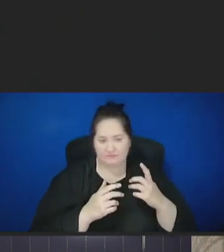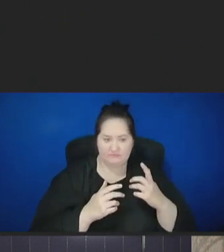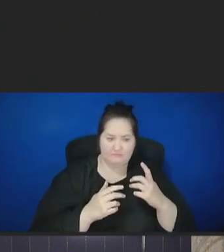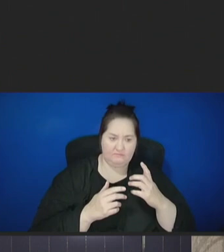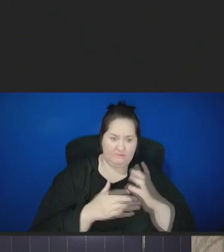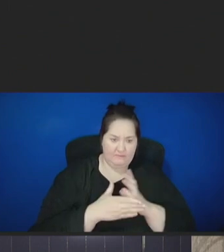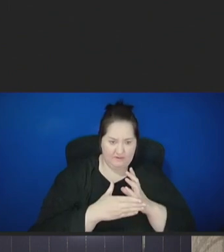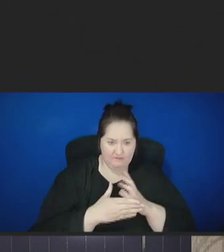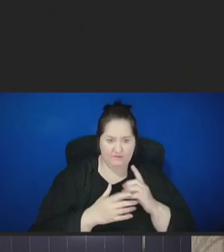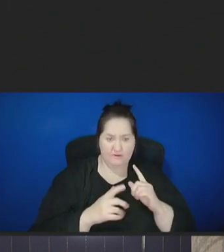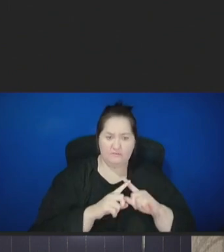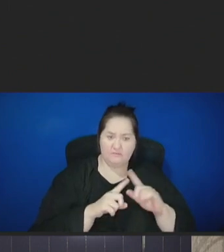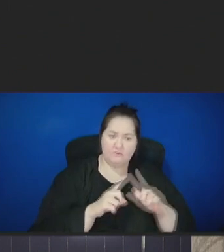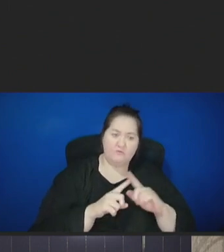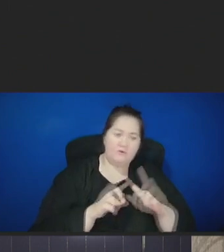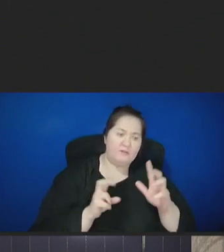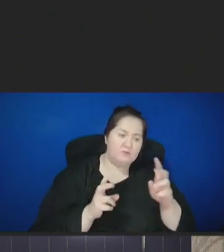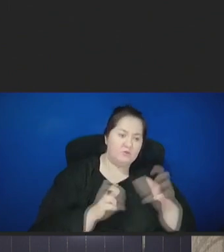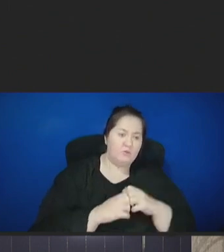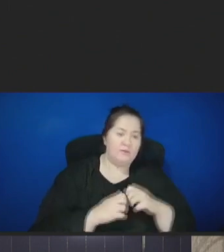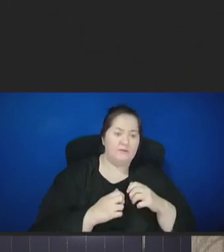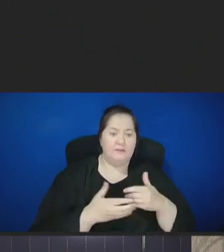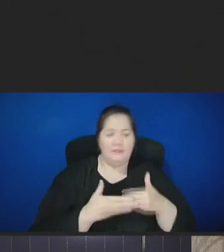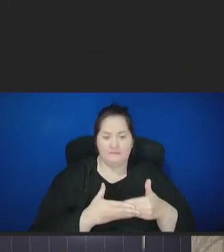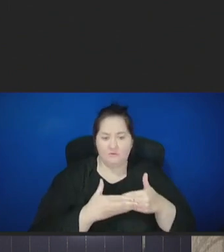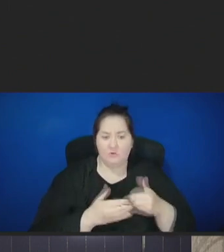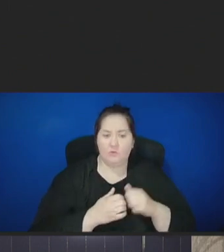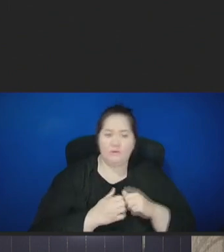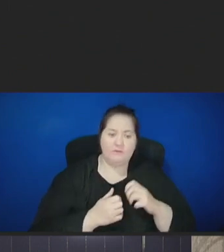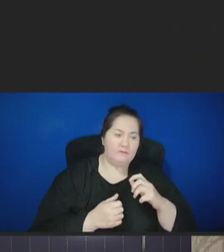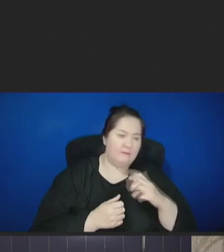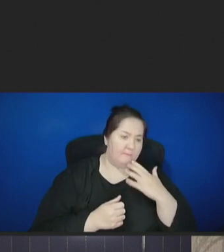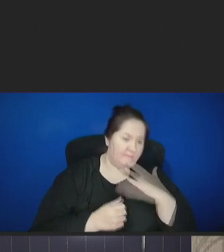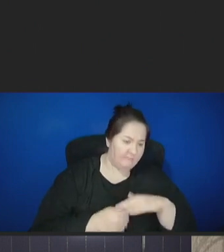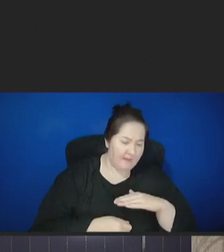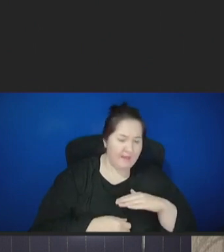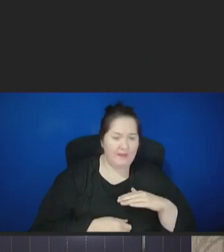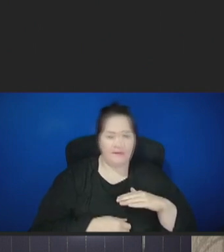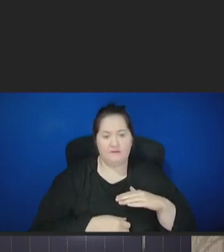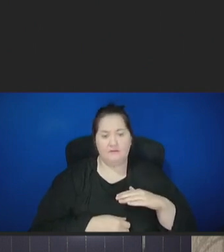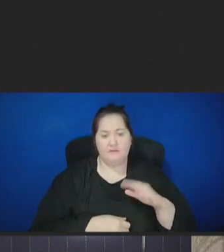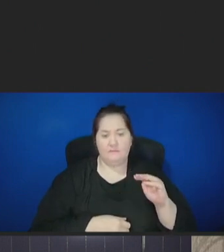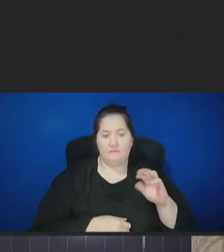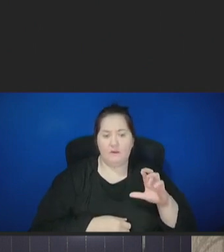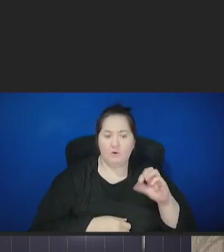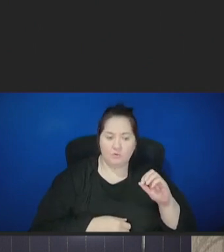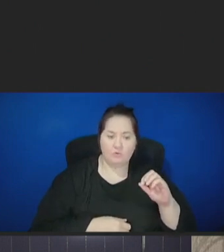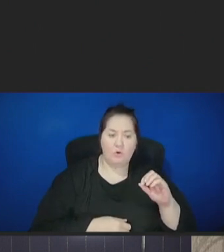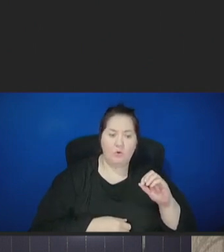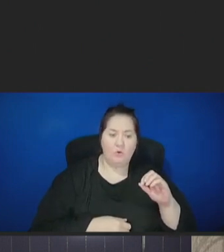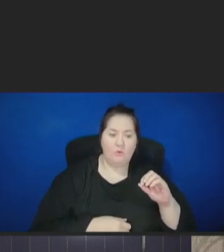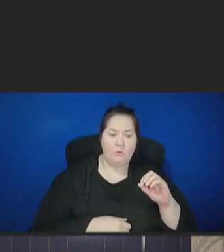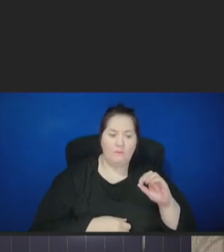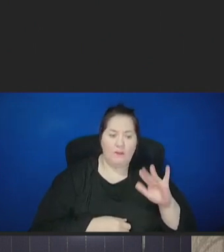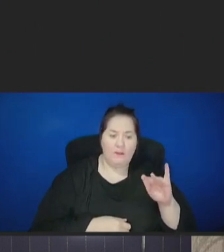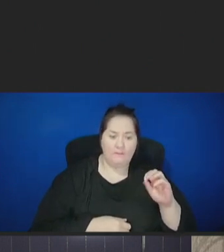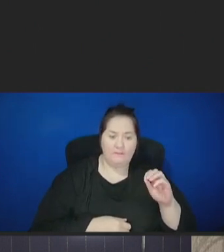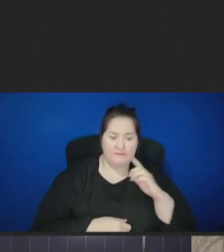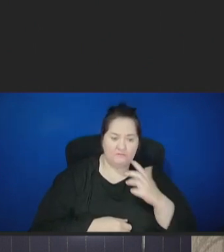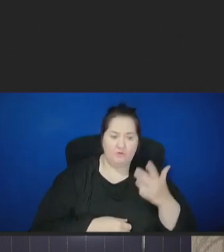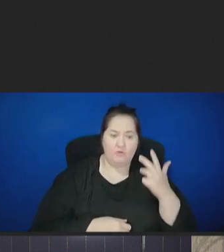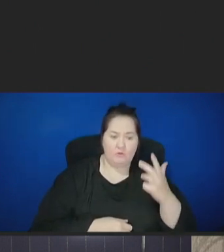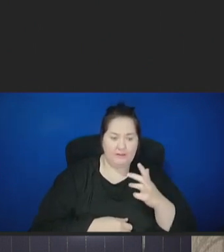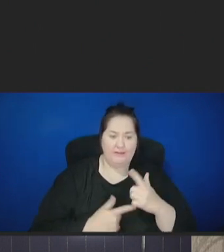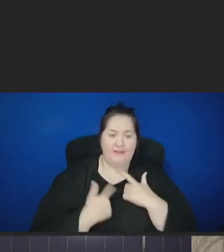other host of issues that come with an infant with a poor, awful gut microbiome because you gave him 3 live rotavirus vaccines in a row.